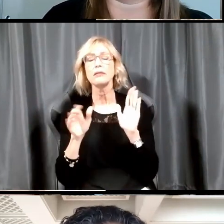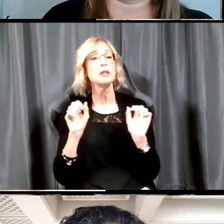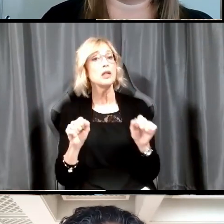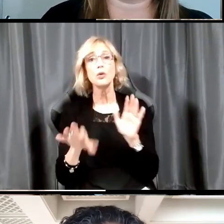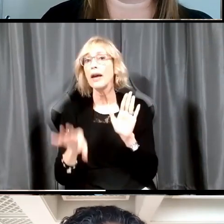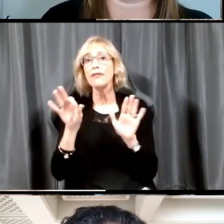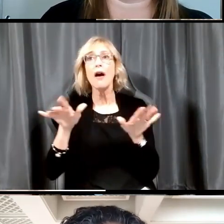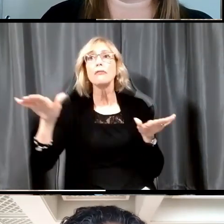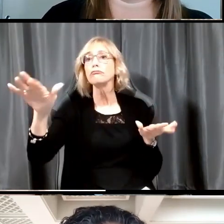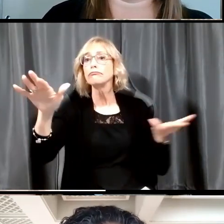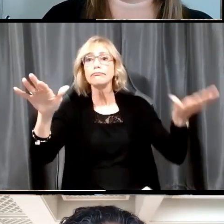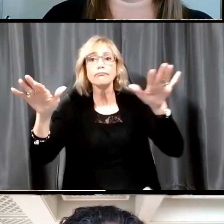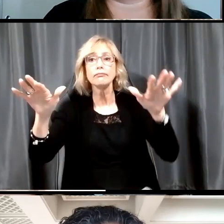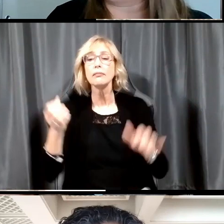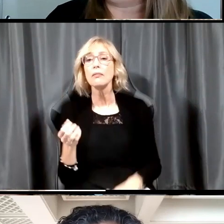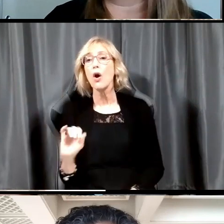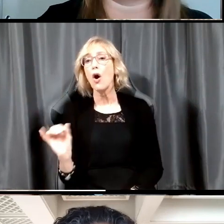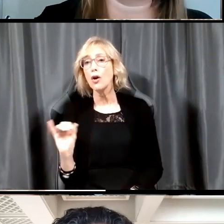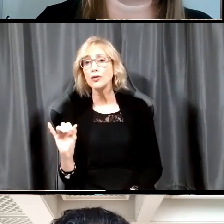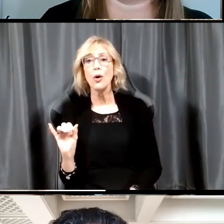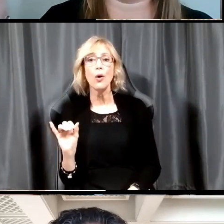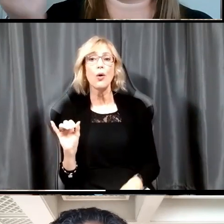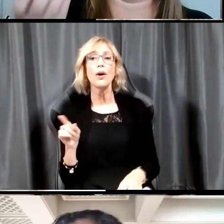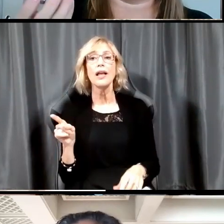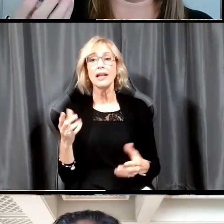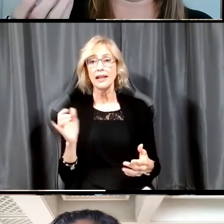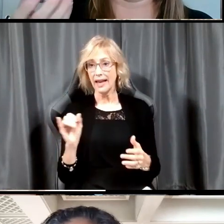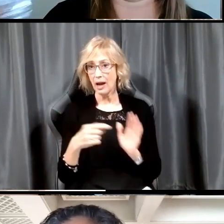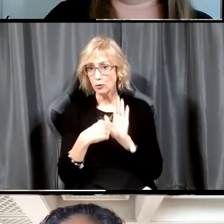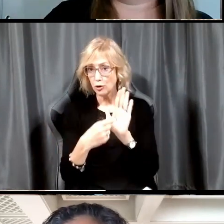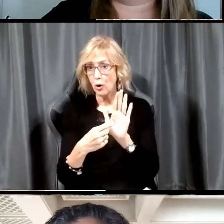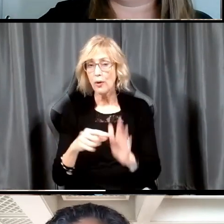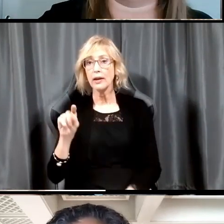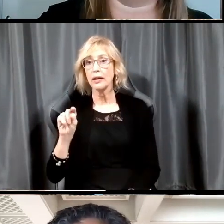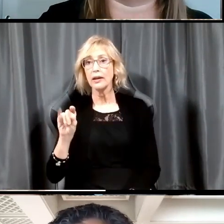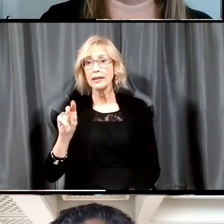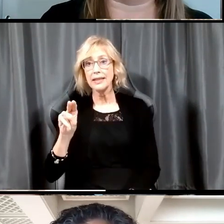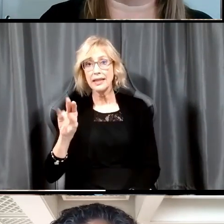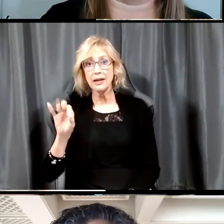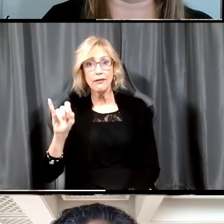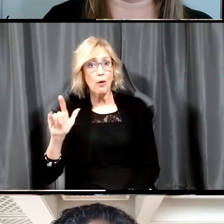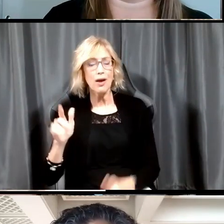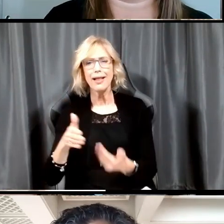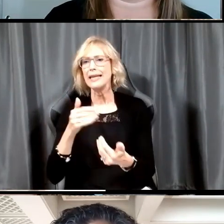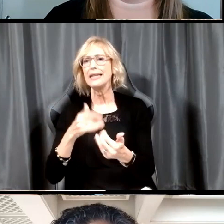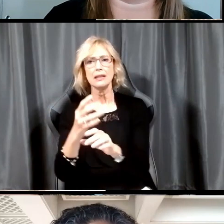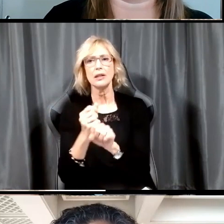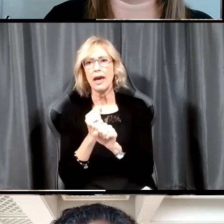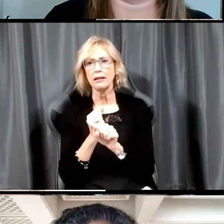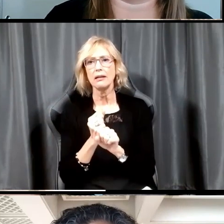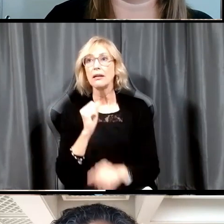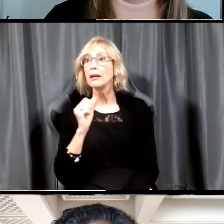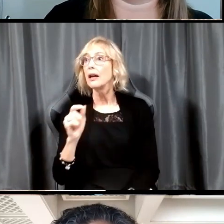in our environment, or you can even get things like I was showing you, tinfoil. It's readily available. You don't have to go